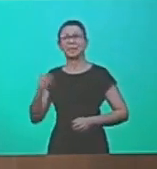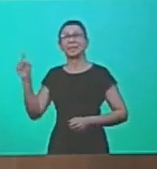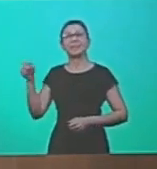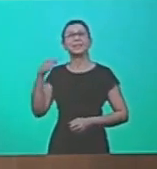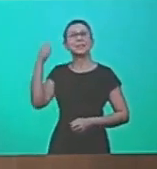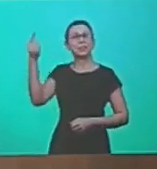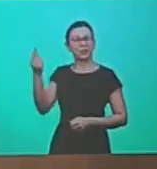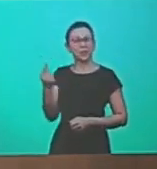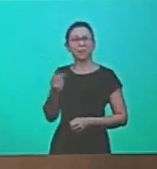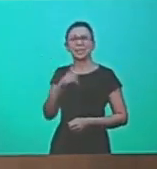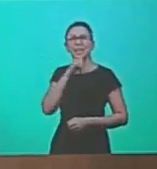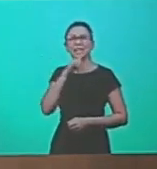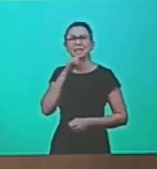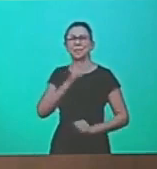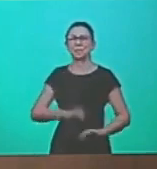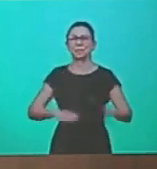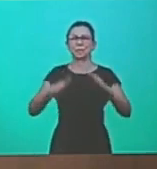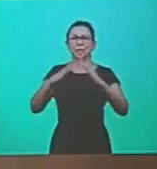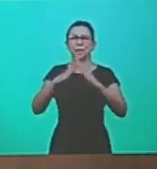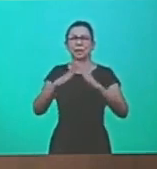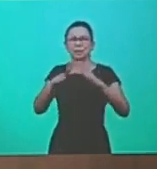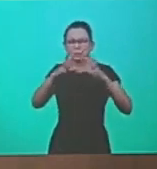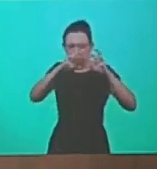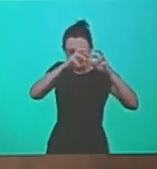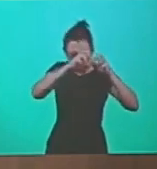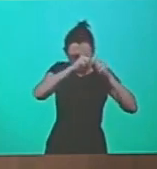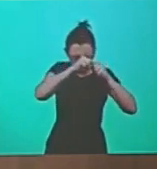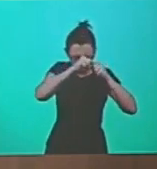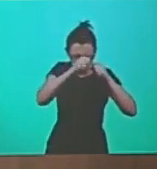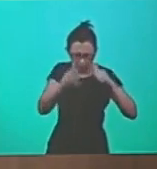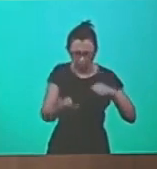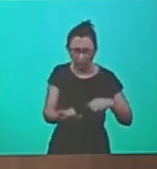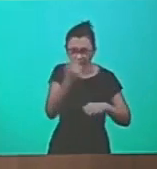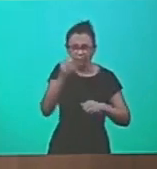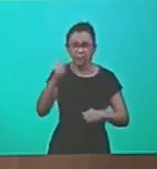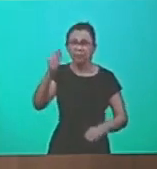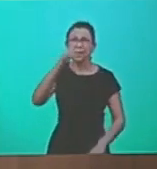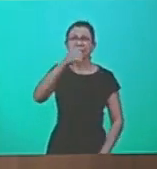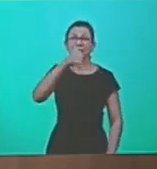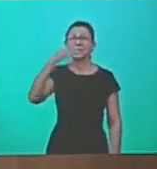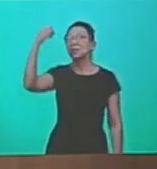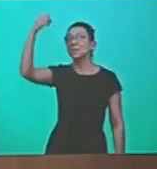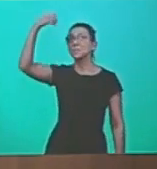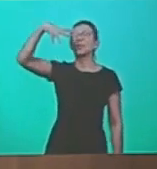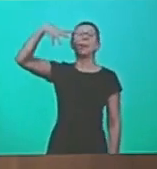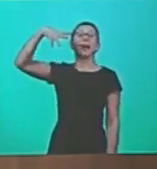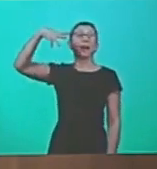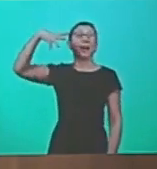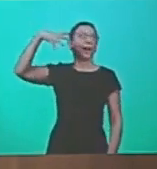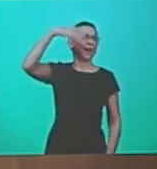we are in church, we see the light. We see the revelation of the Lord.